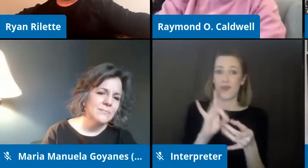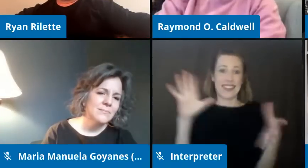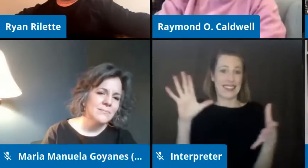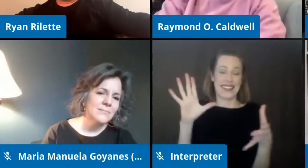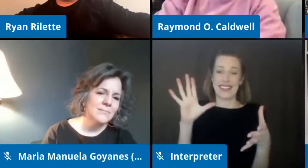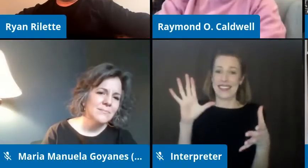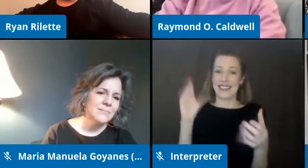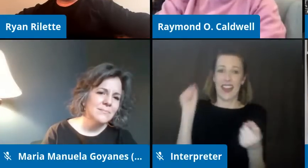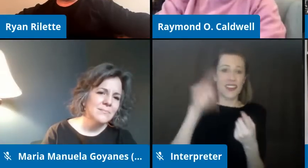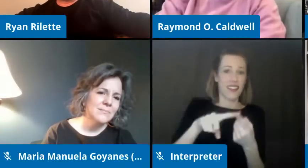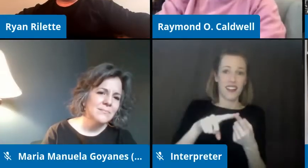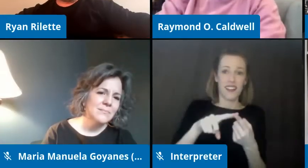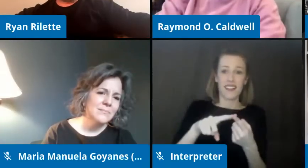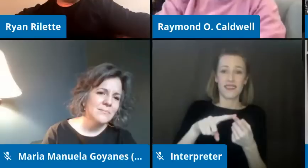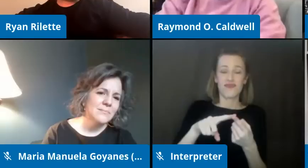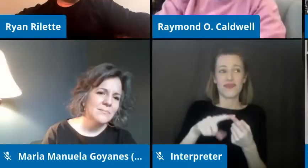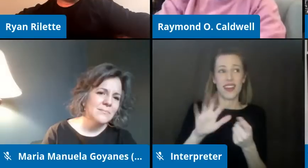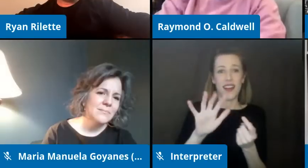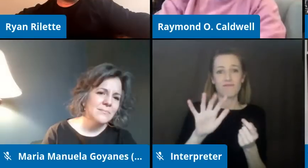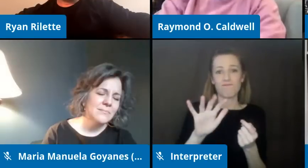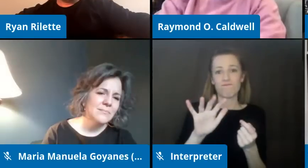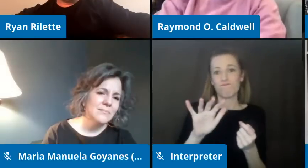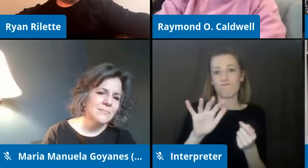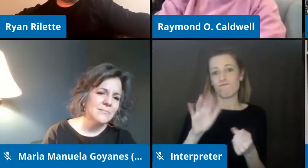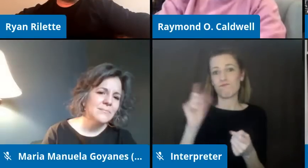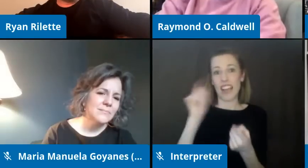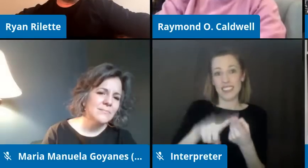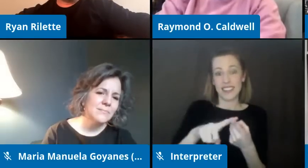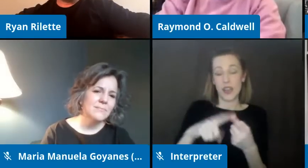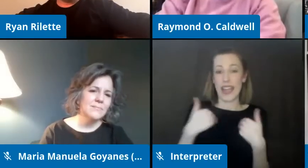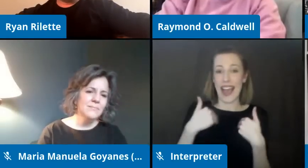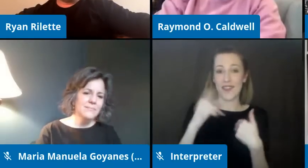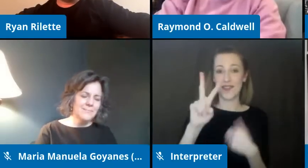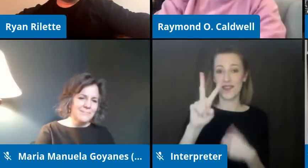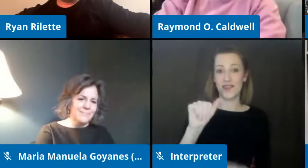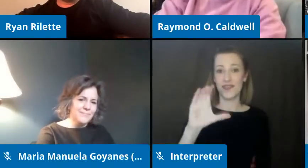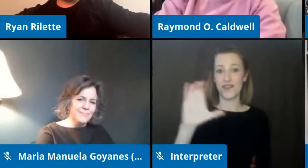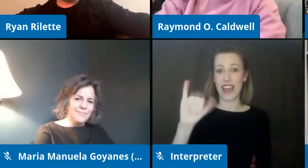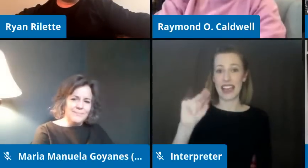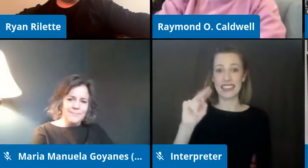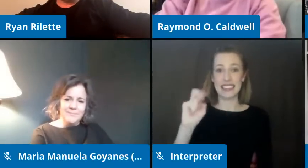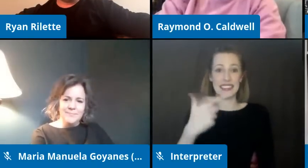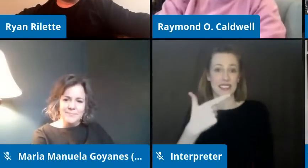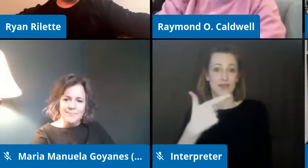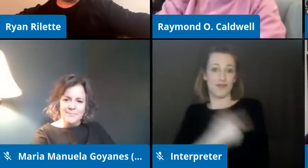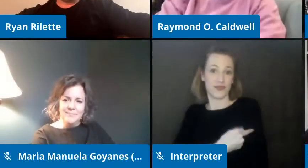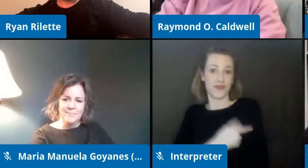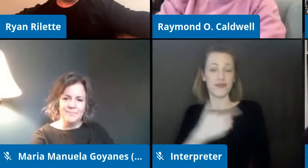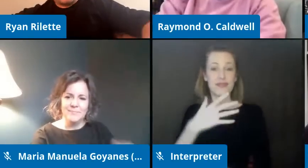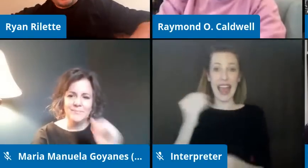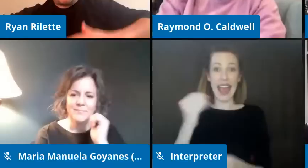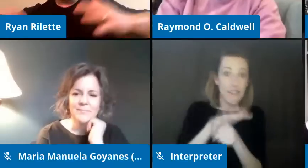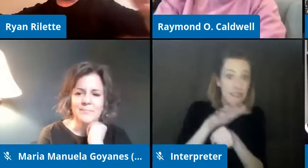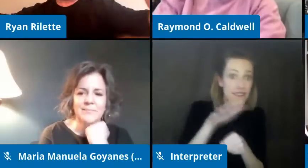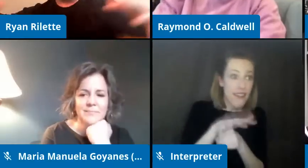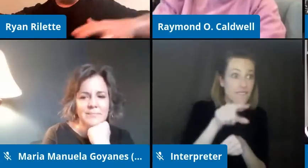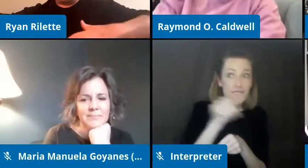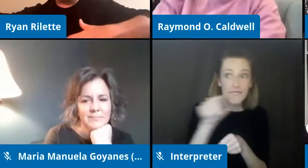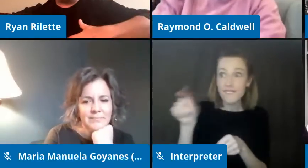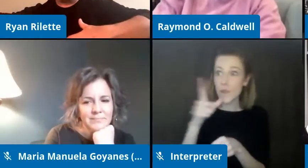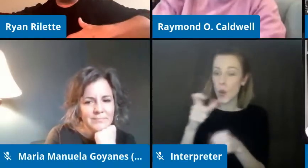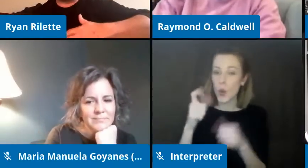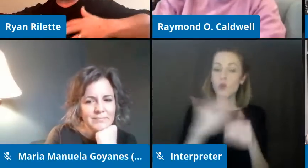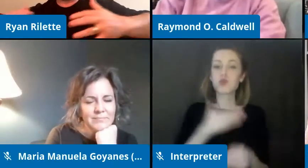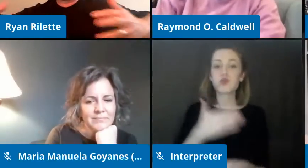until we have a vaccine. Until we have a vaccine and there's enough people getting the vaccine that we can feel safe to do that. That